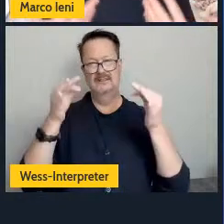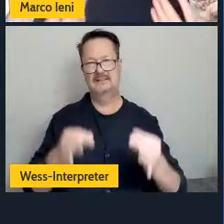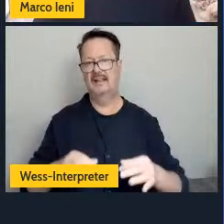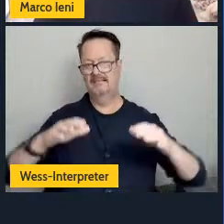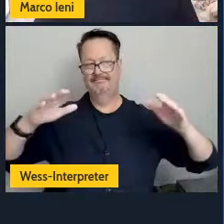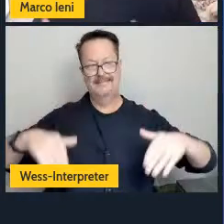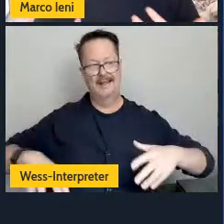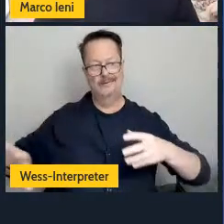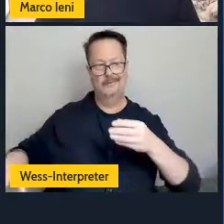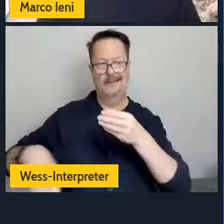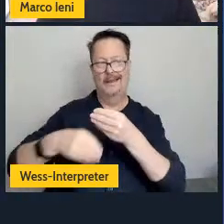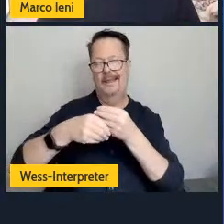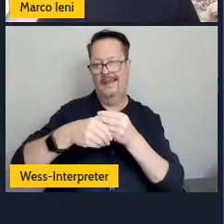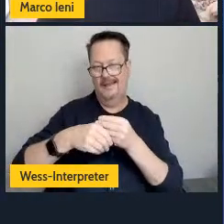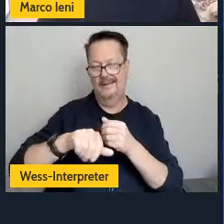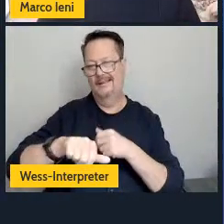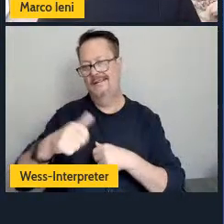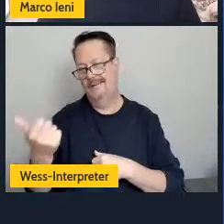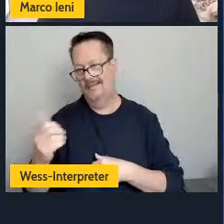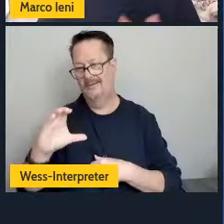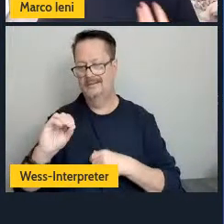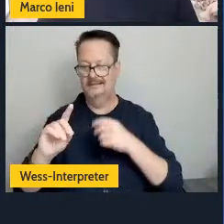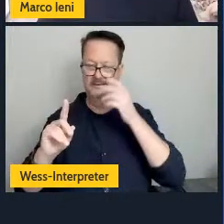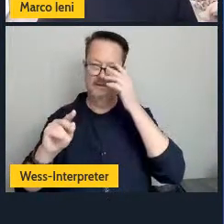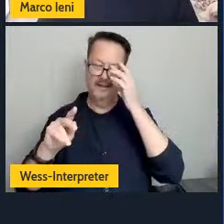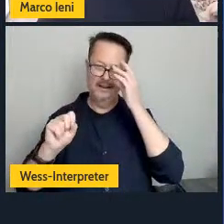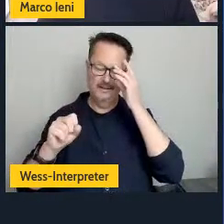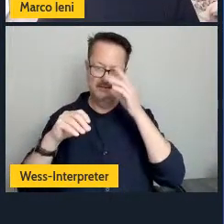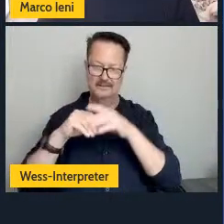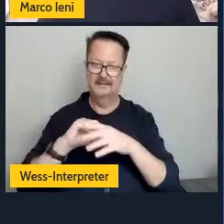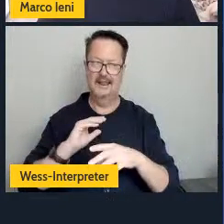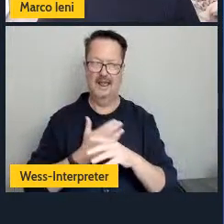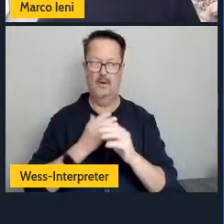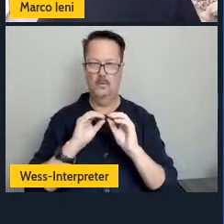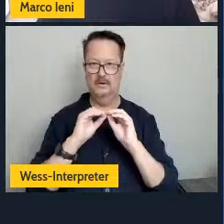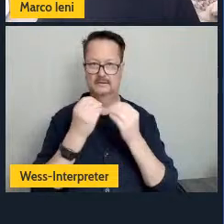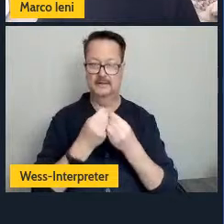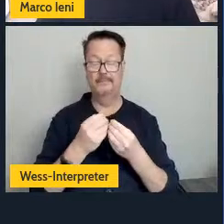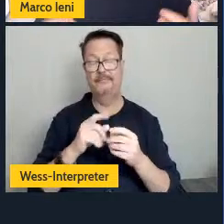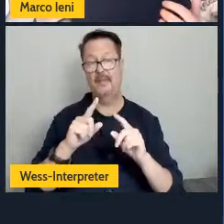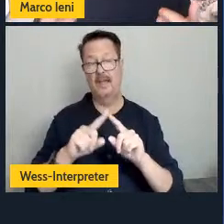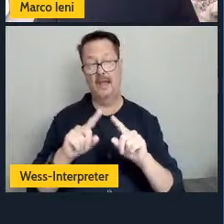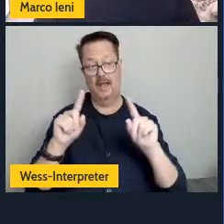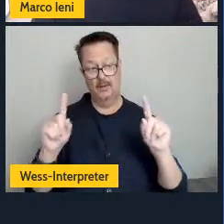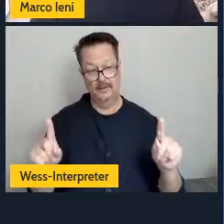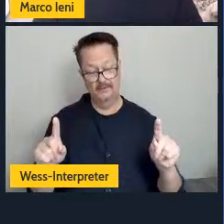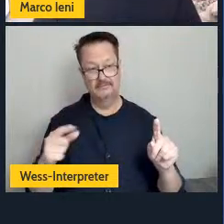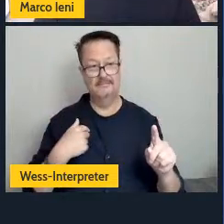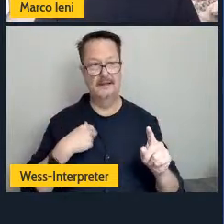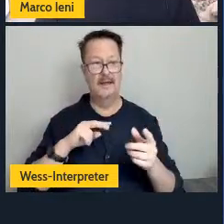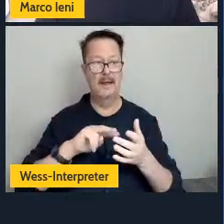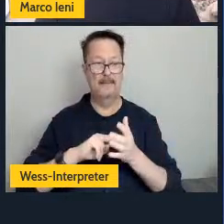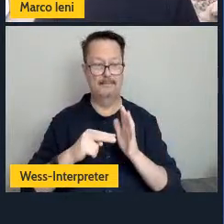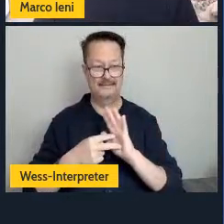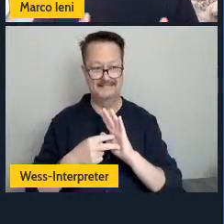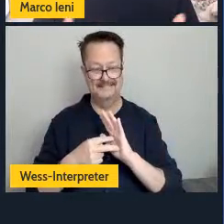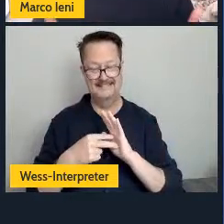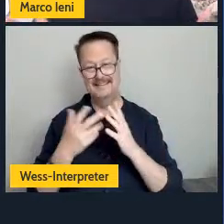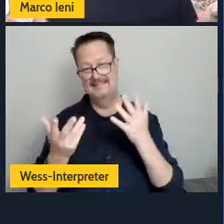yet another tool inside our organization. However, I mean,